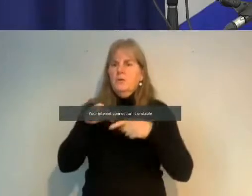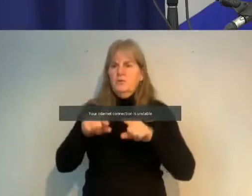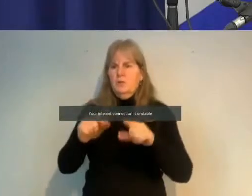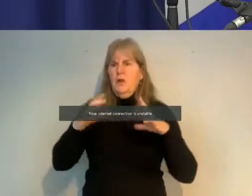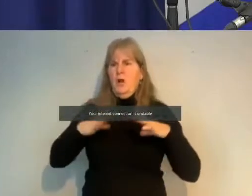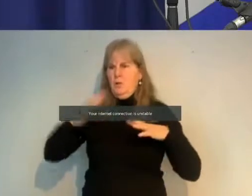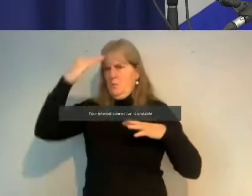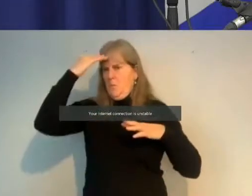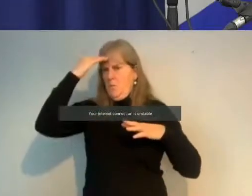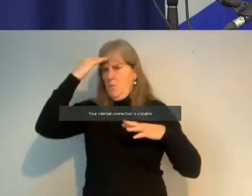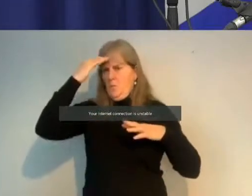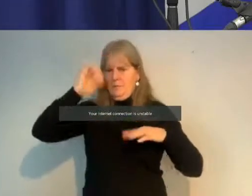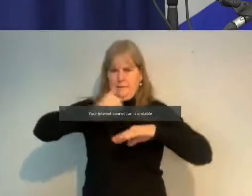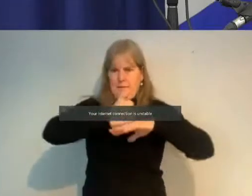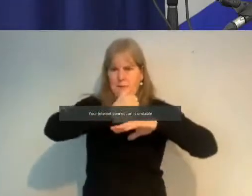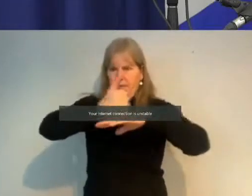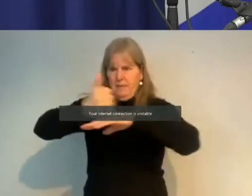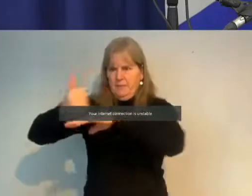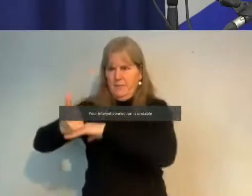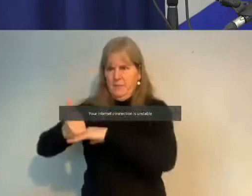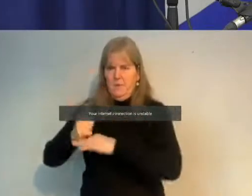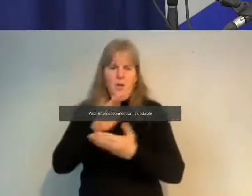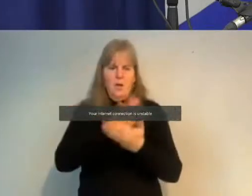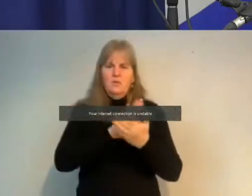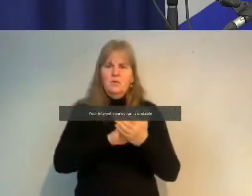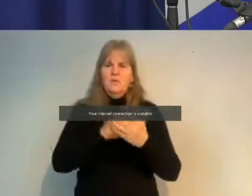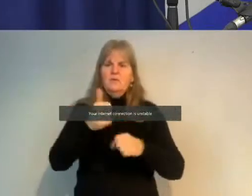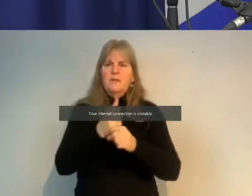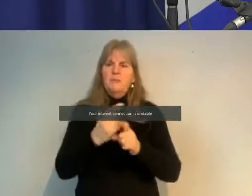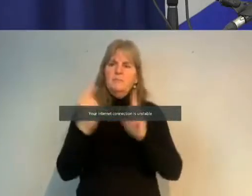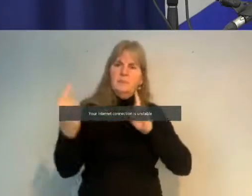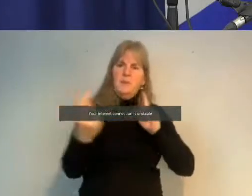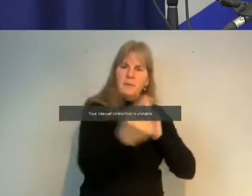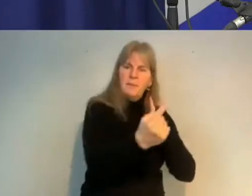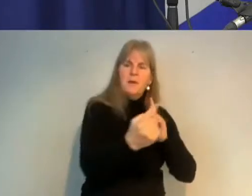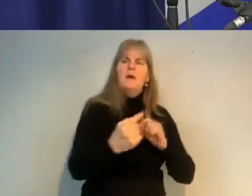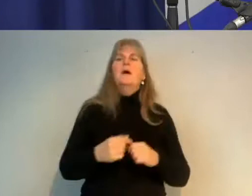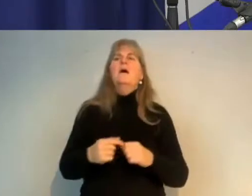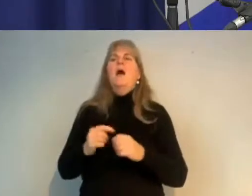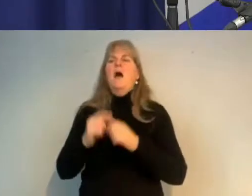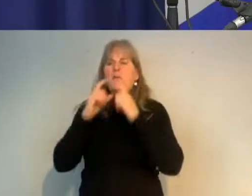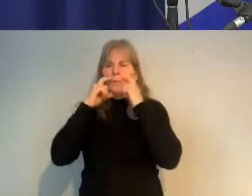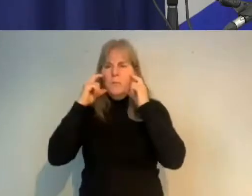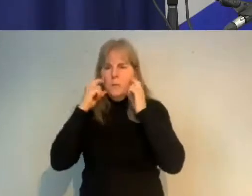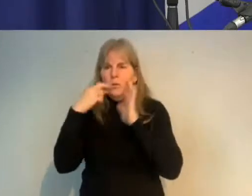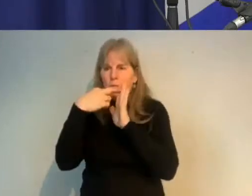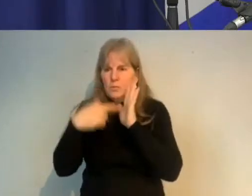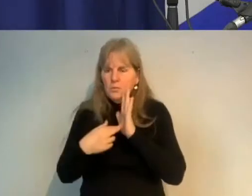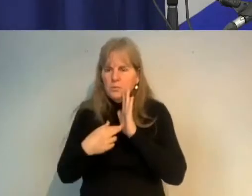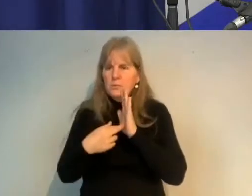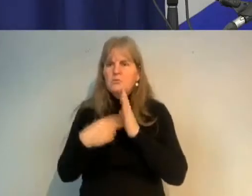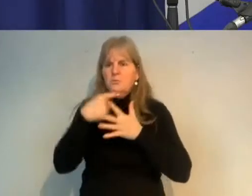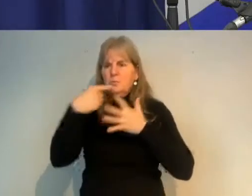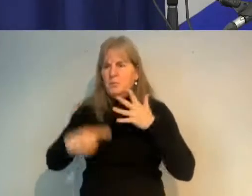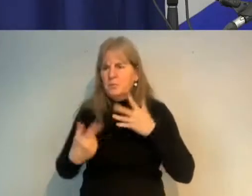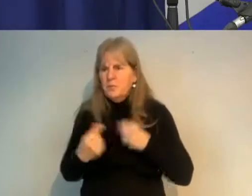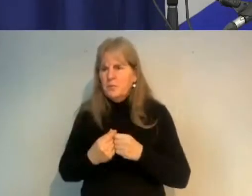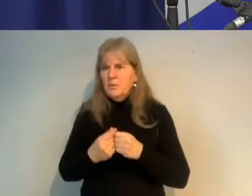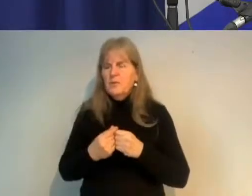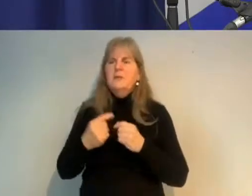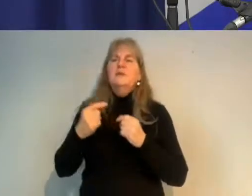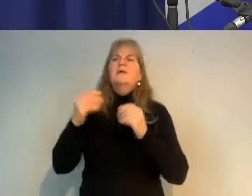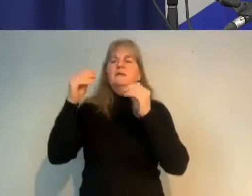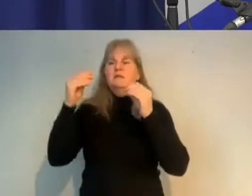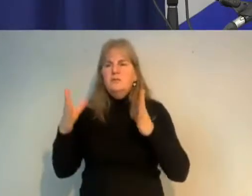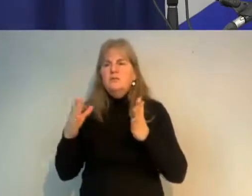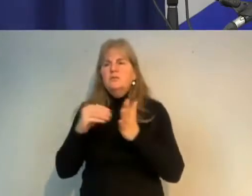established distancing and masking rules and many practices. If students, teachers, or administrators have symptoms, they know that they